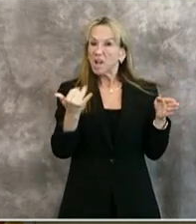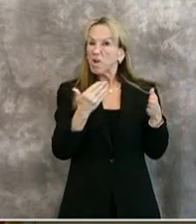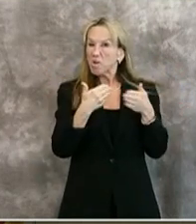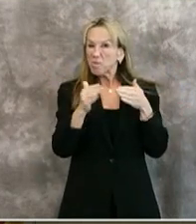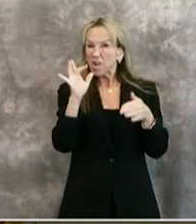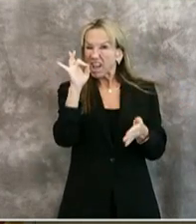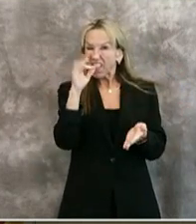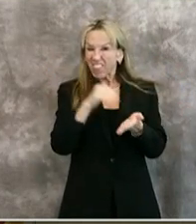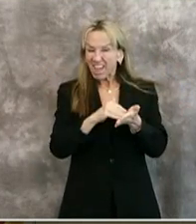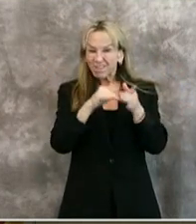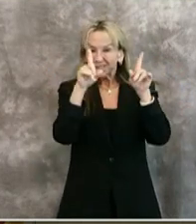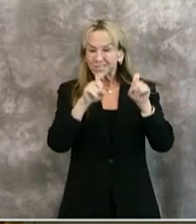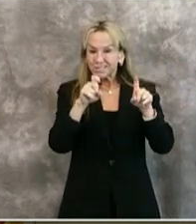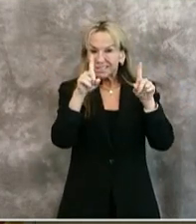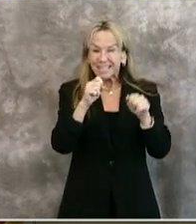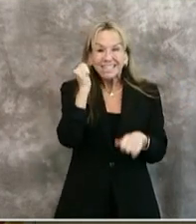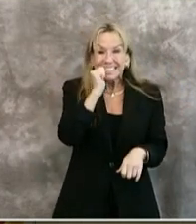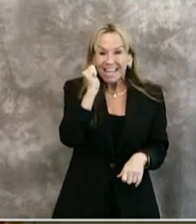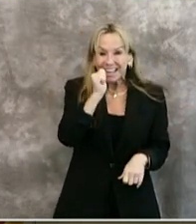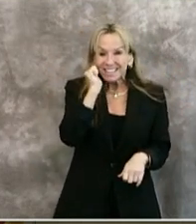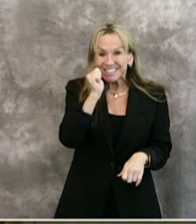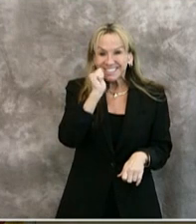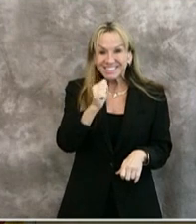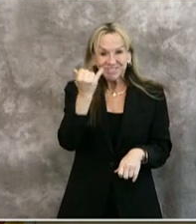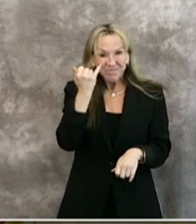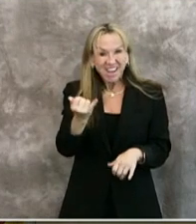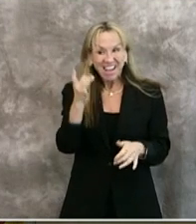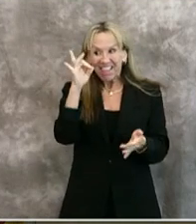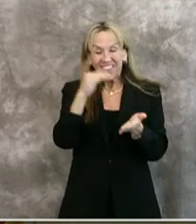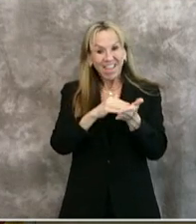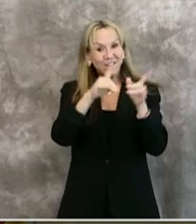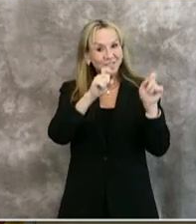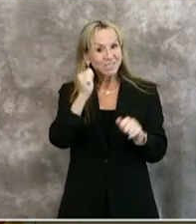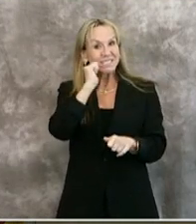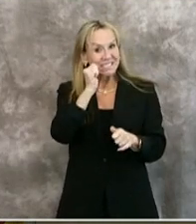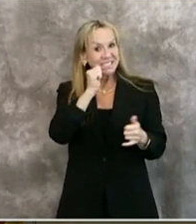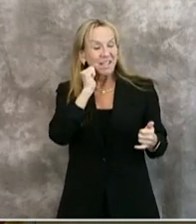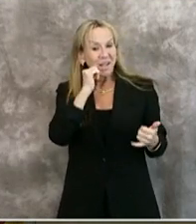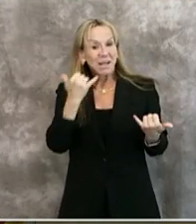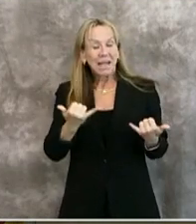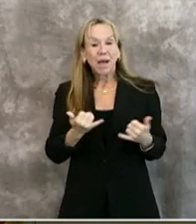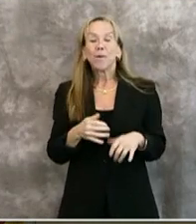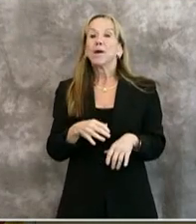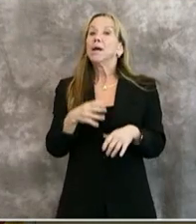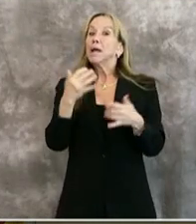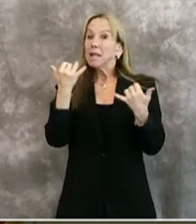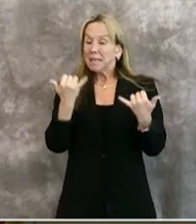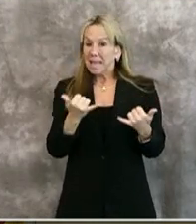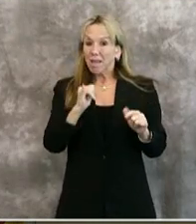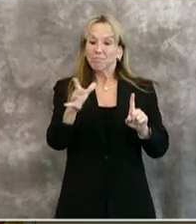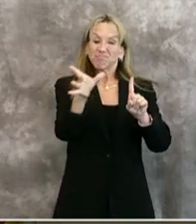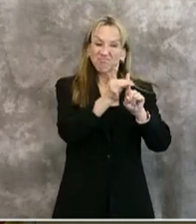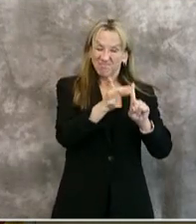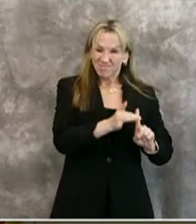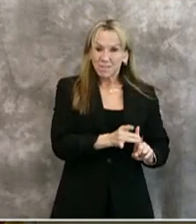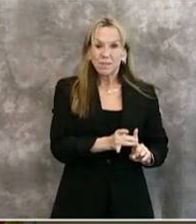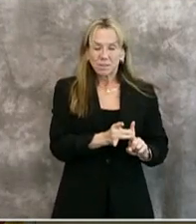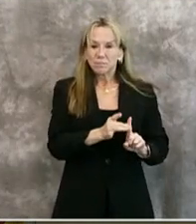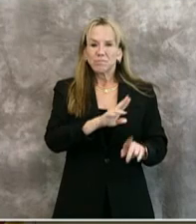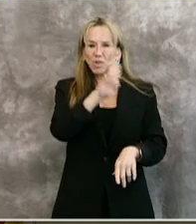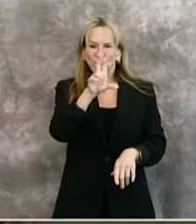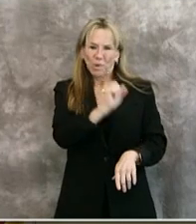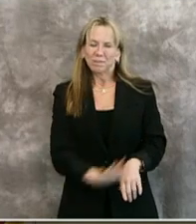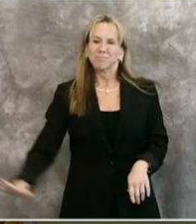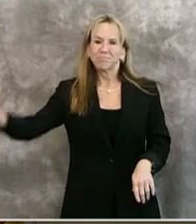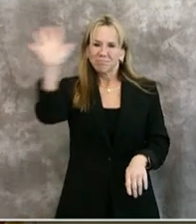over 8,000 tests per day. However, as positive cases have surged throughout the country